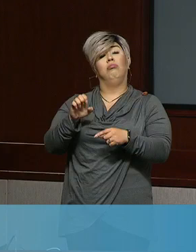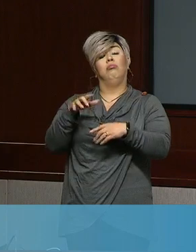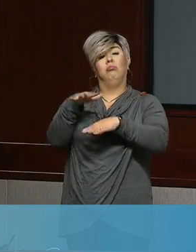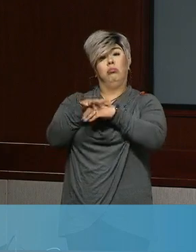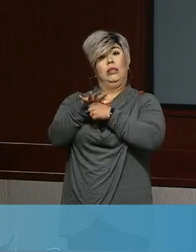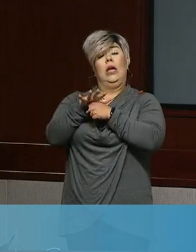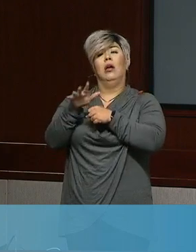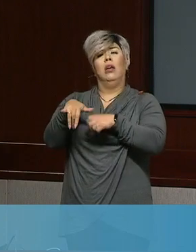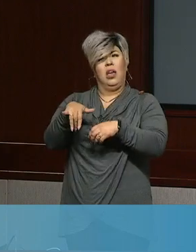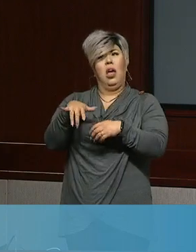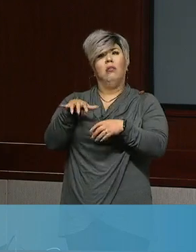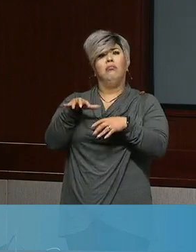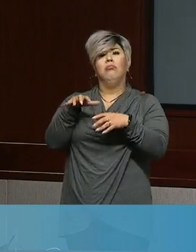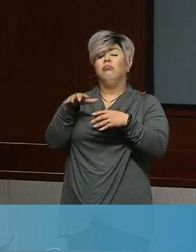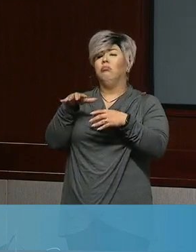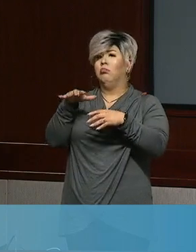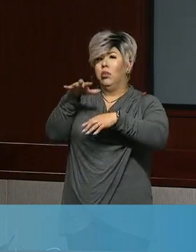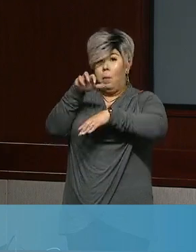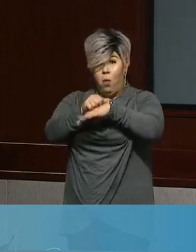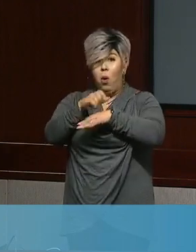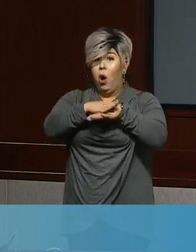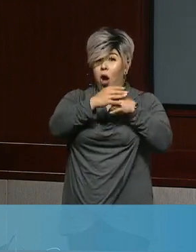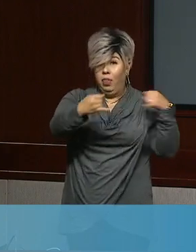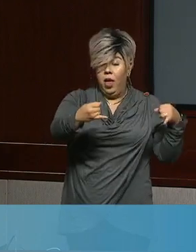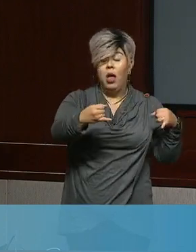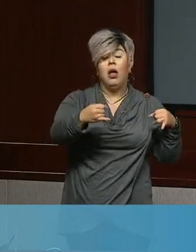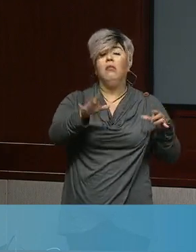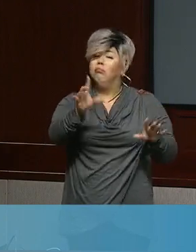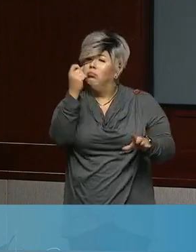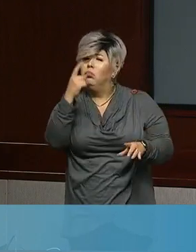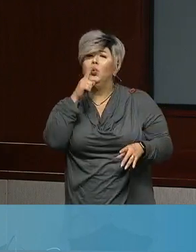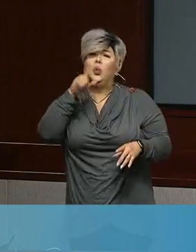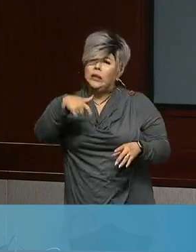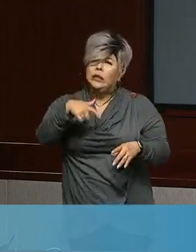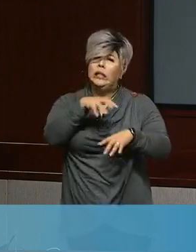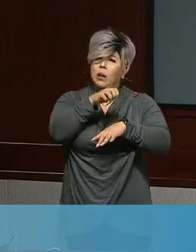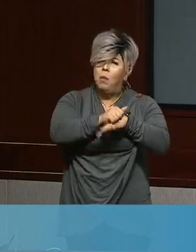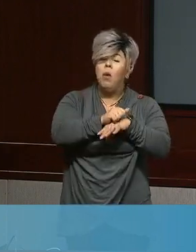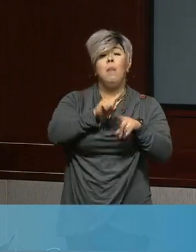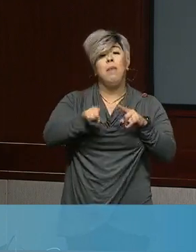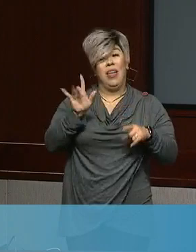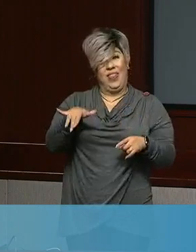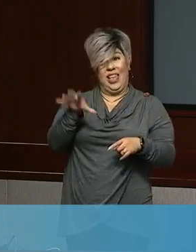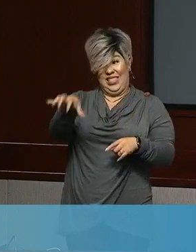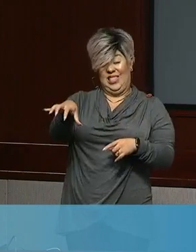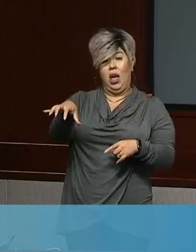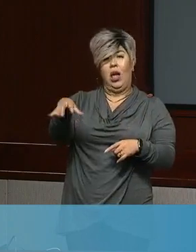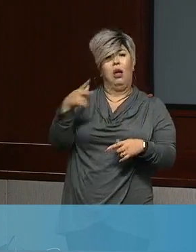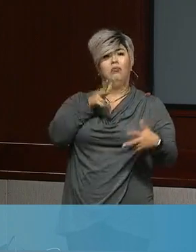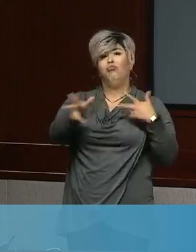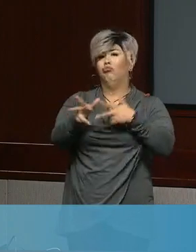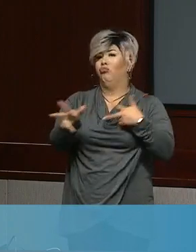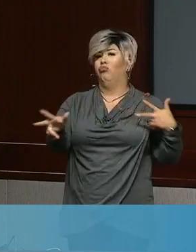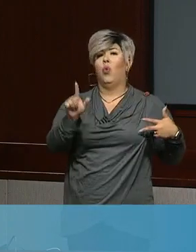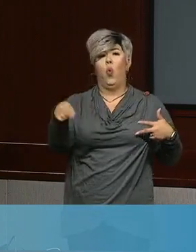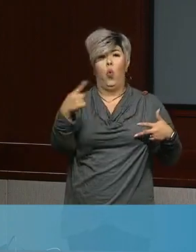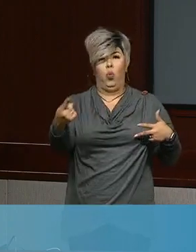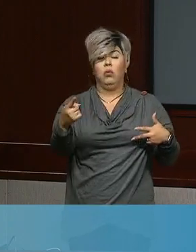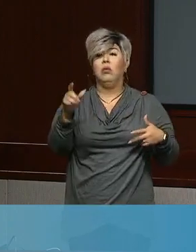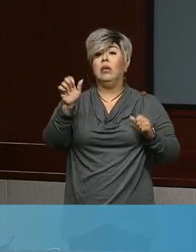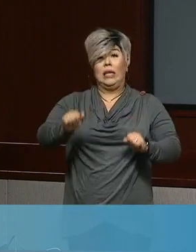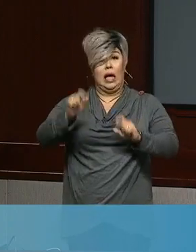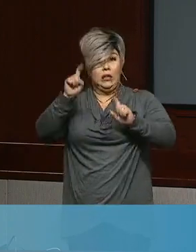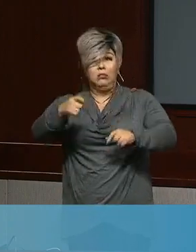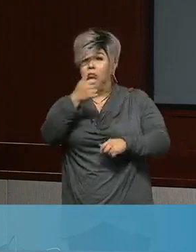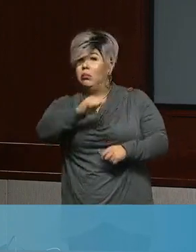appointment online, although you do not have to have an appointment, and it's a drive-through only. They'll test any age,